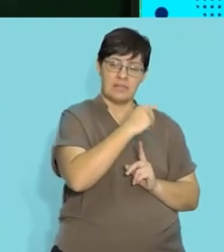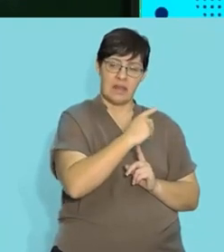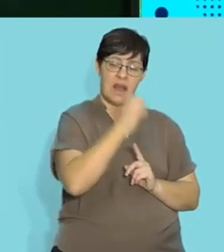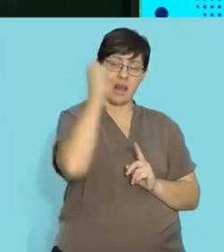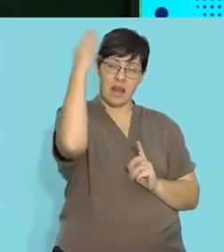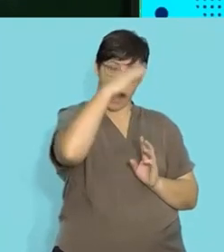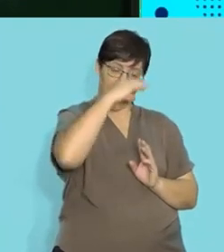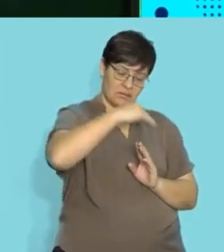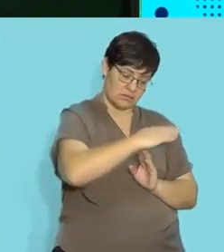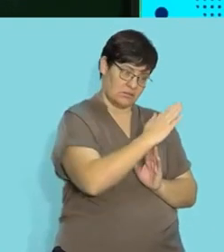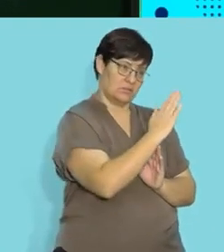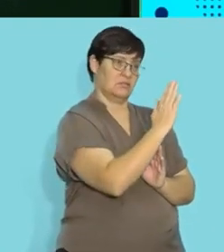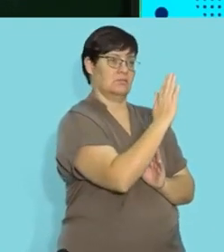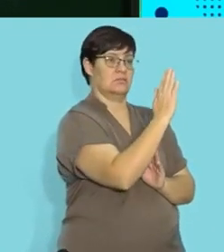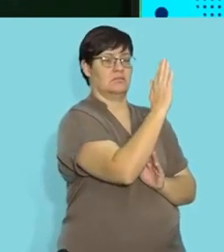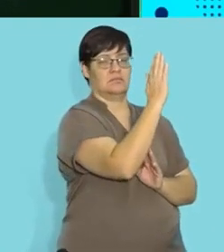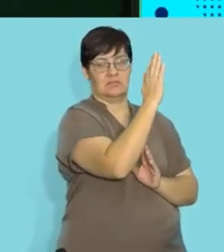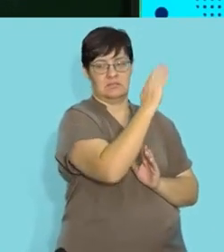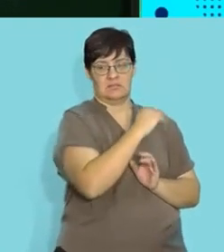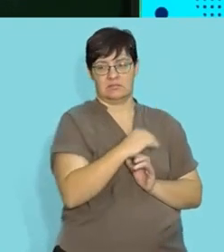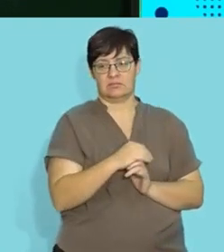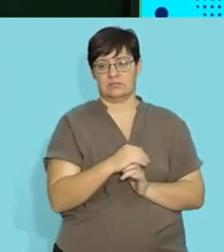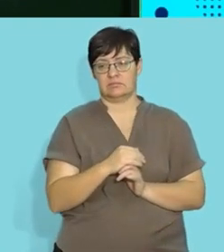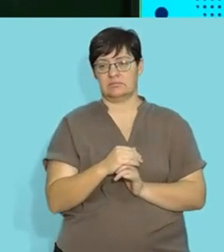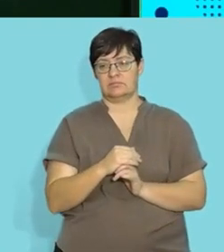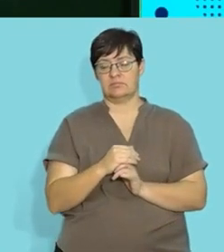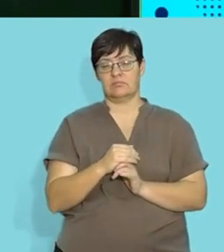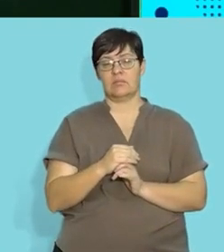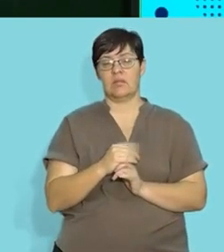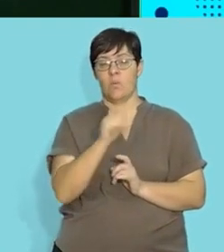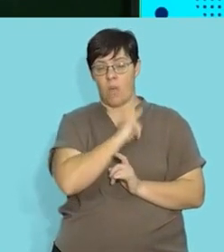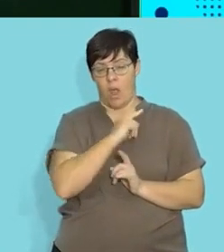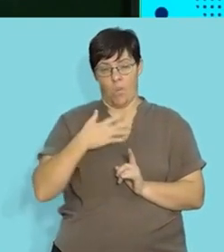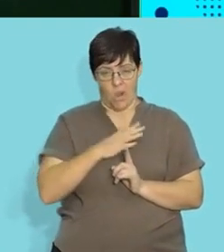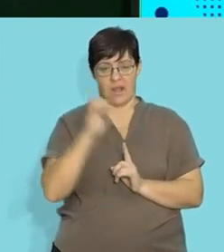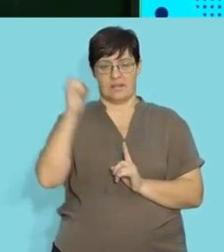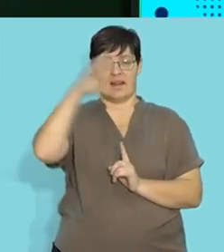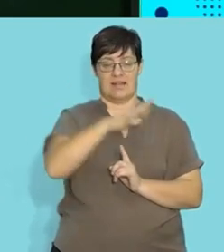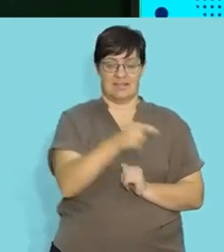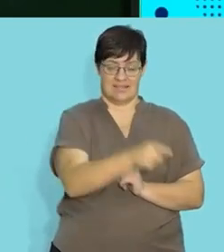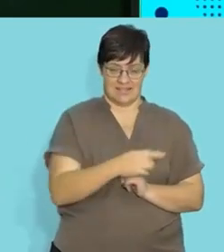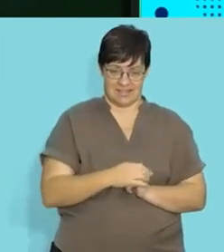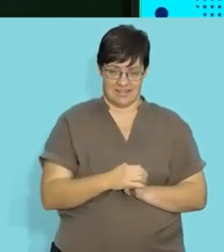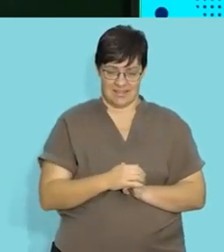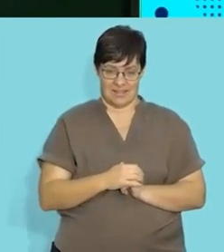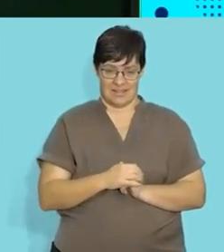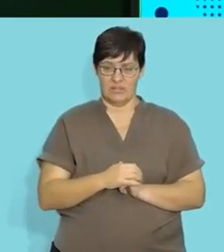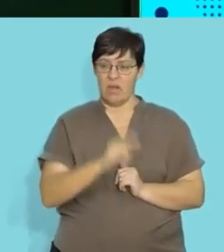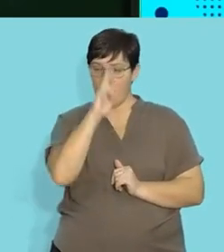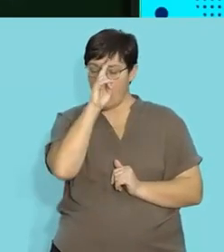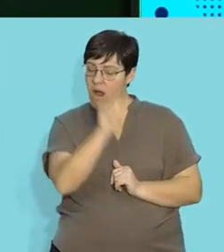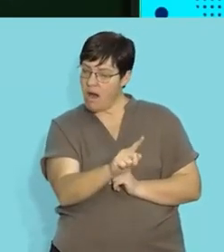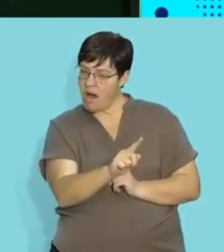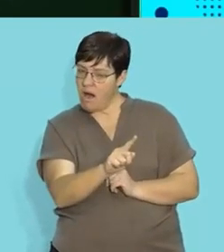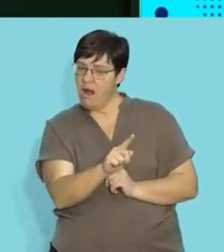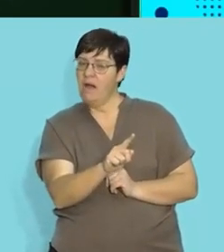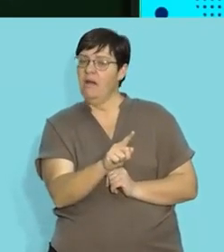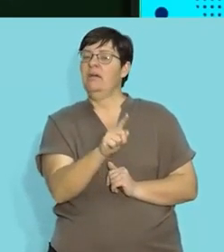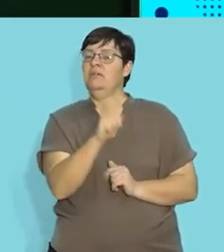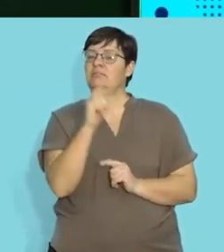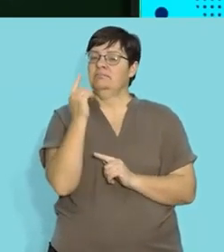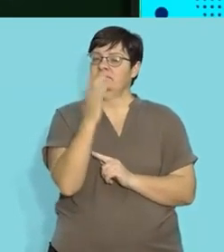of light changed, and you'll find that the stem began to turn. So essentially it's important that we recognize that